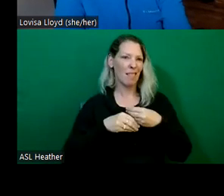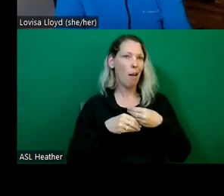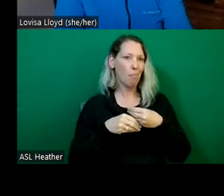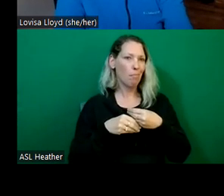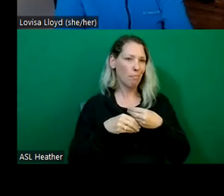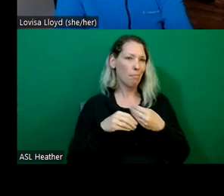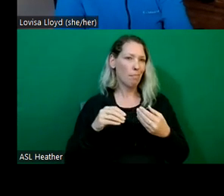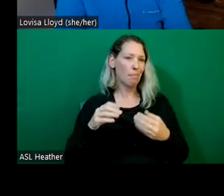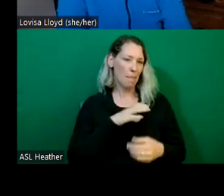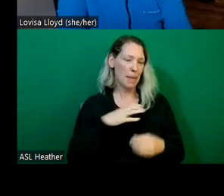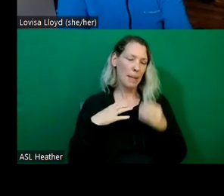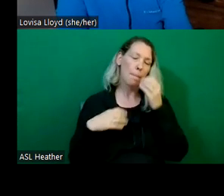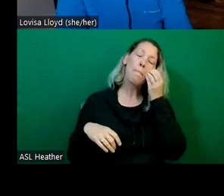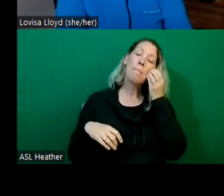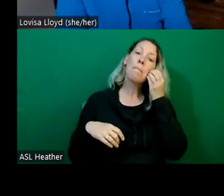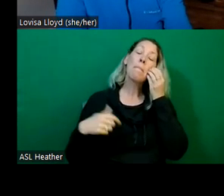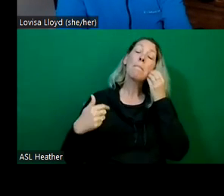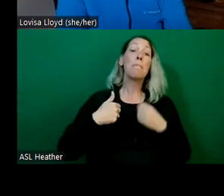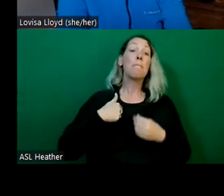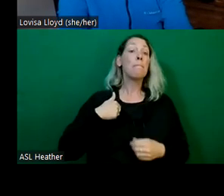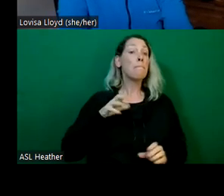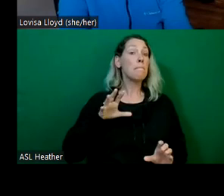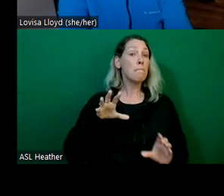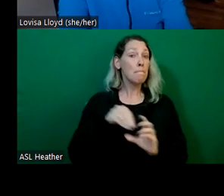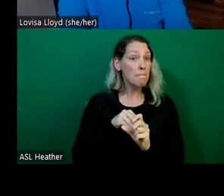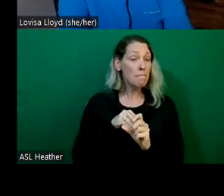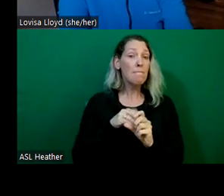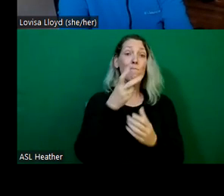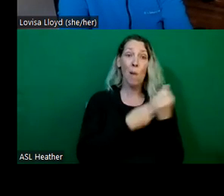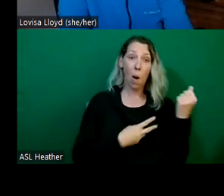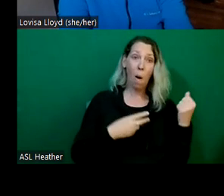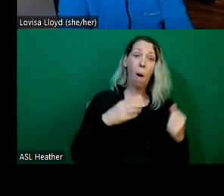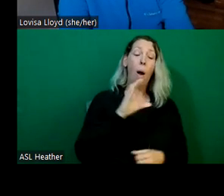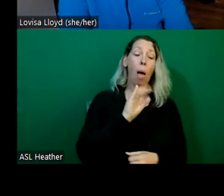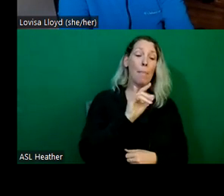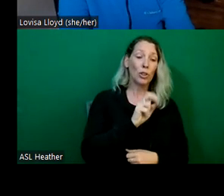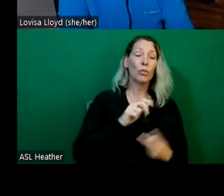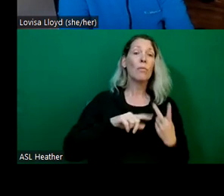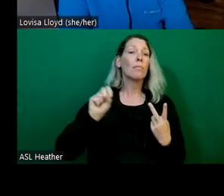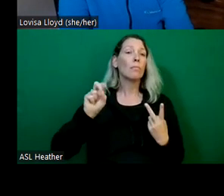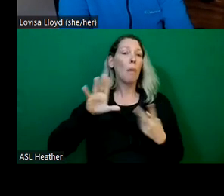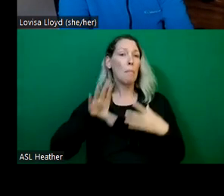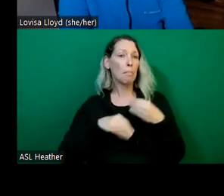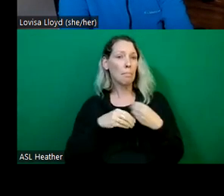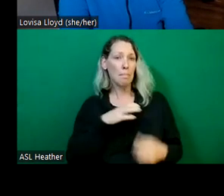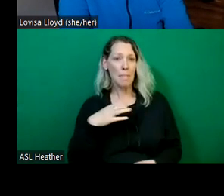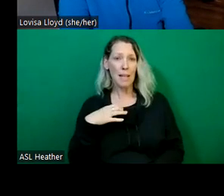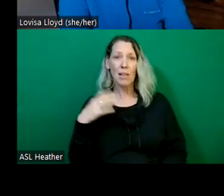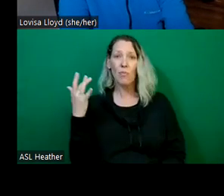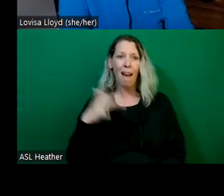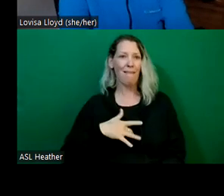And I am participating in both the commission and the subcommittees. I feel is very